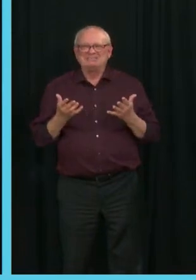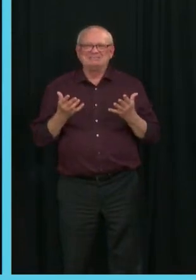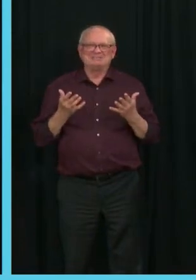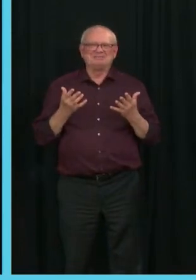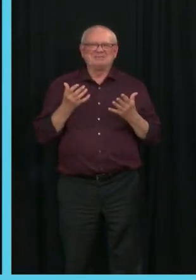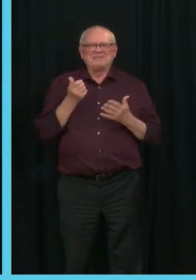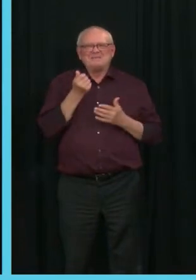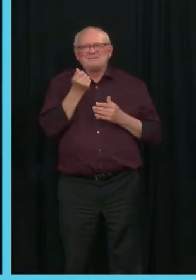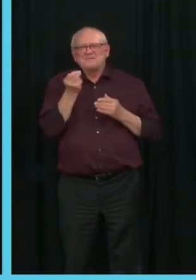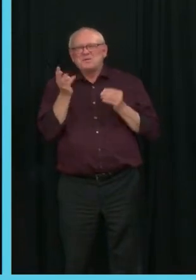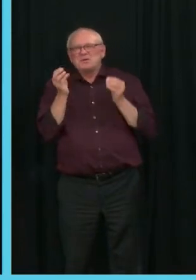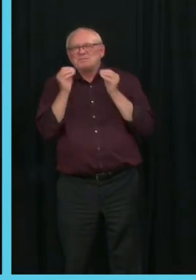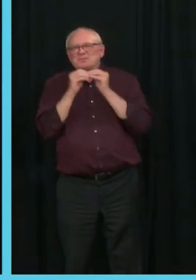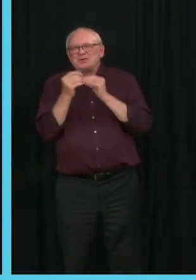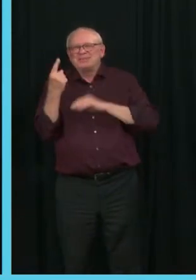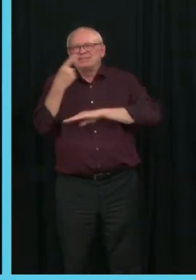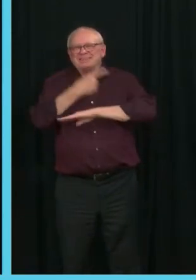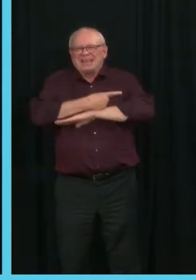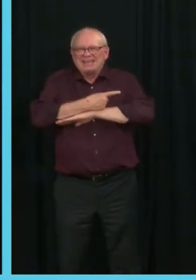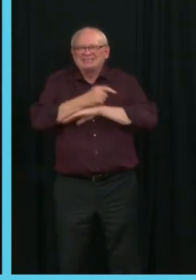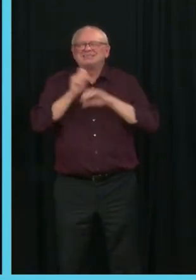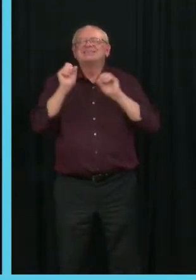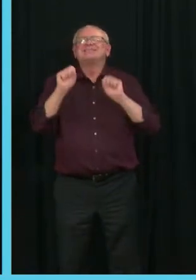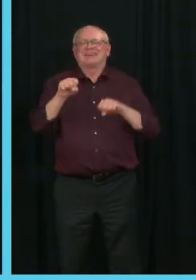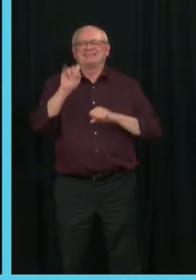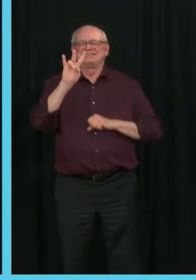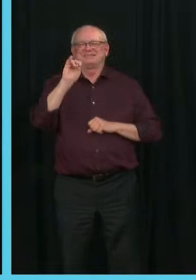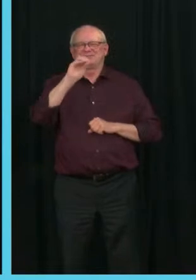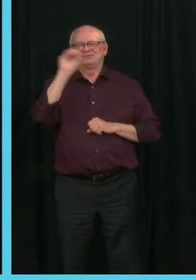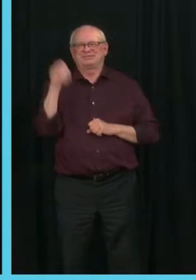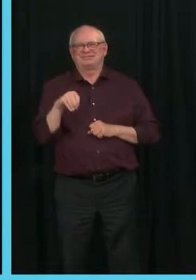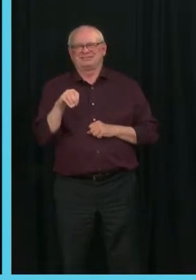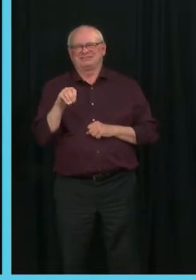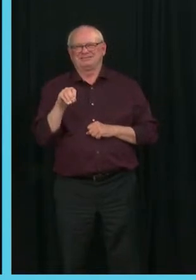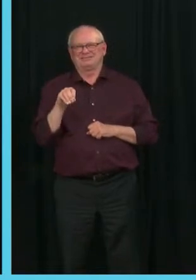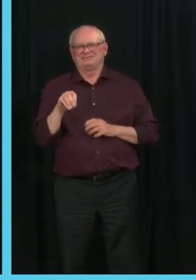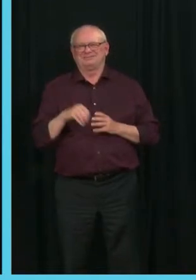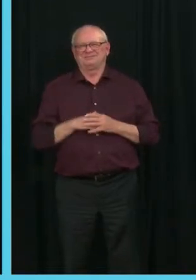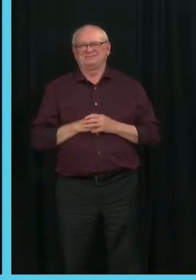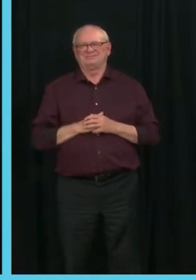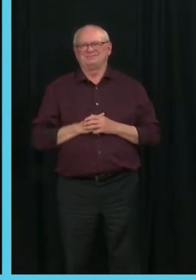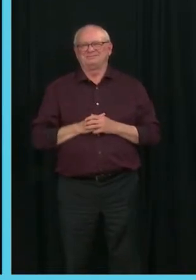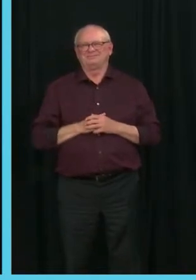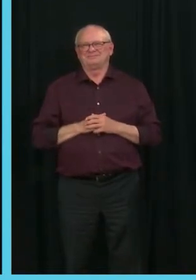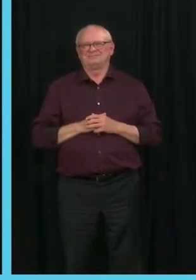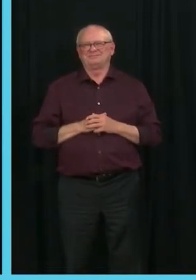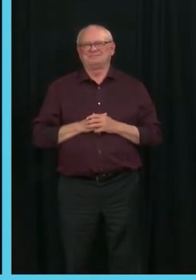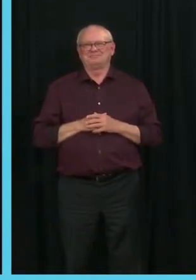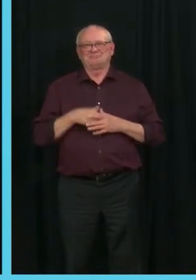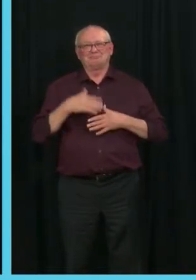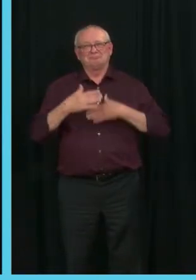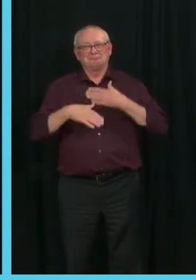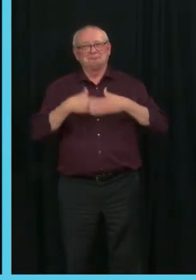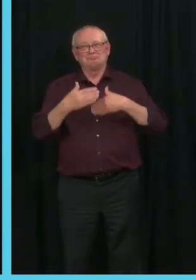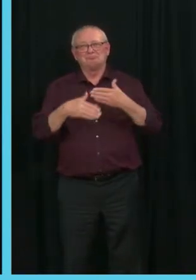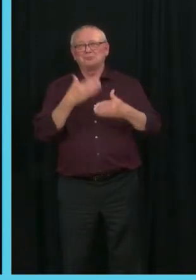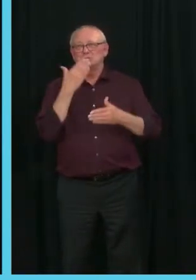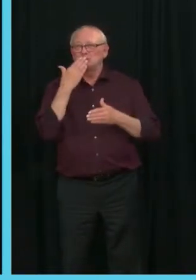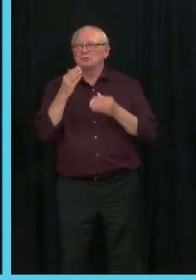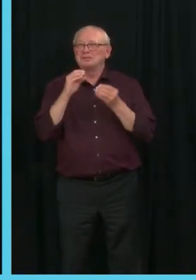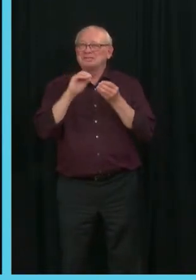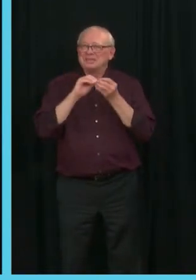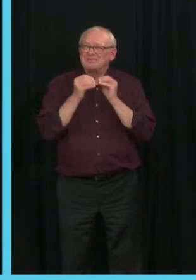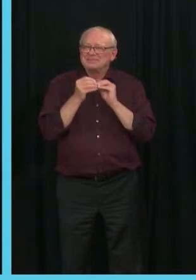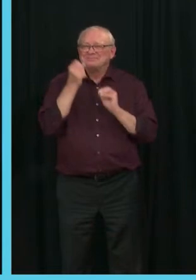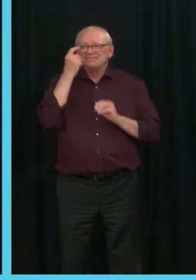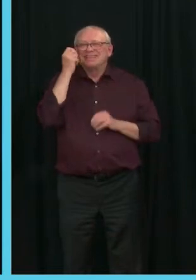The frustrating thing is, we were doing amazingly well, and we still are, but we're only growing by 0.2, 0.3%